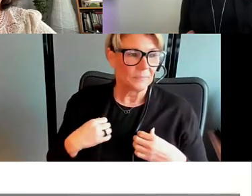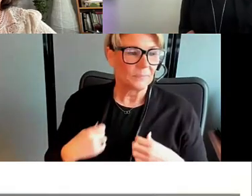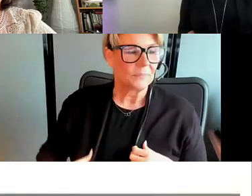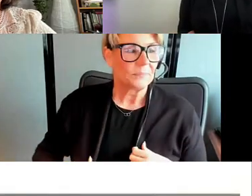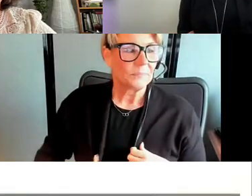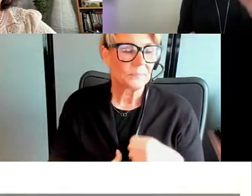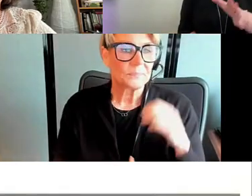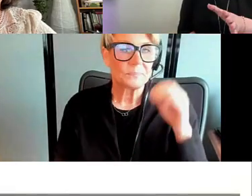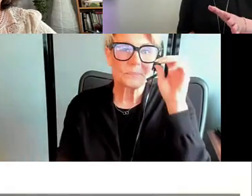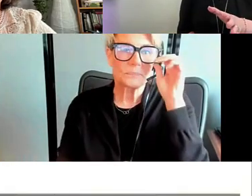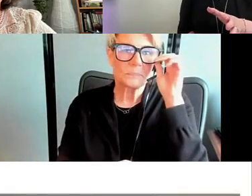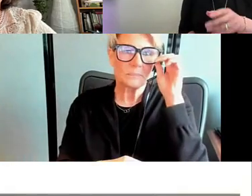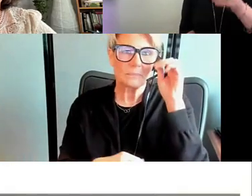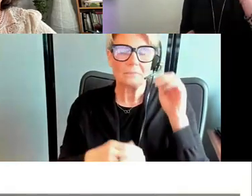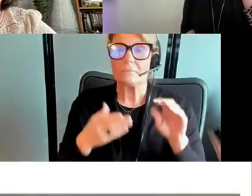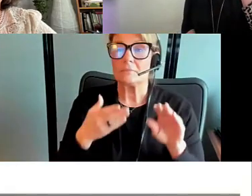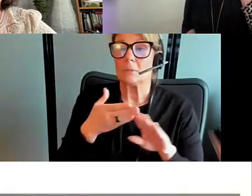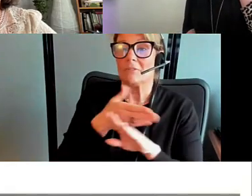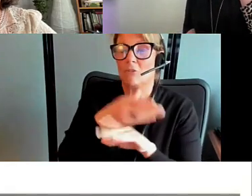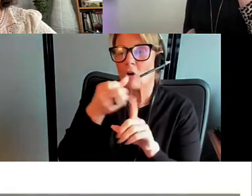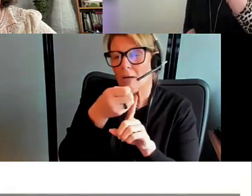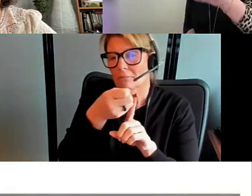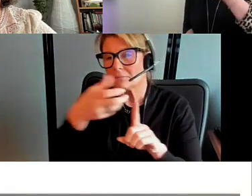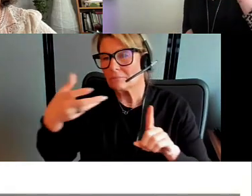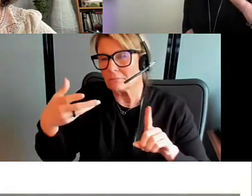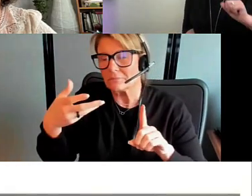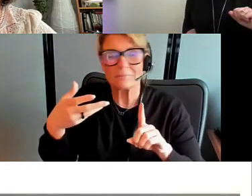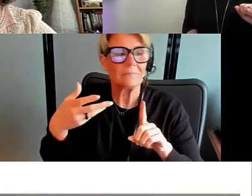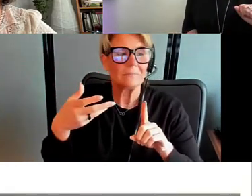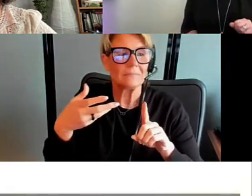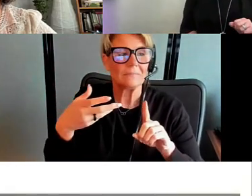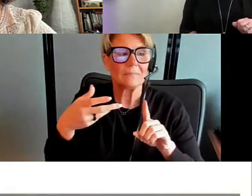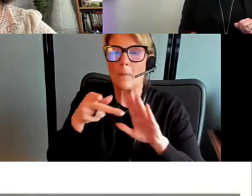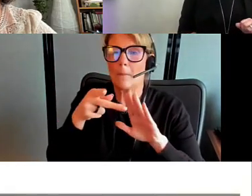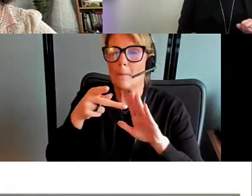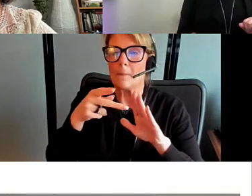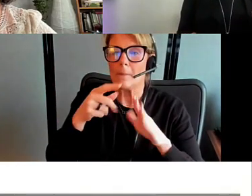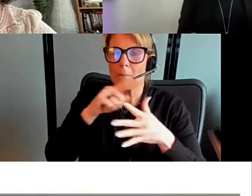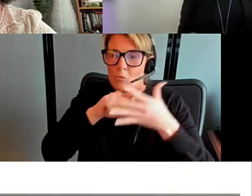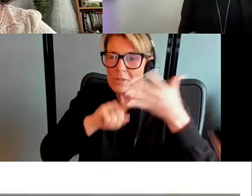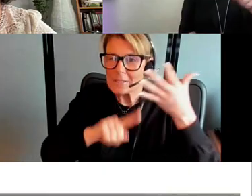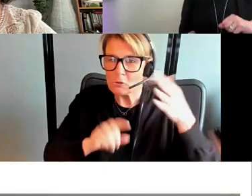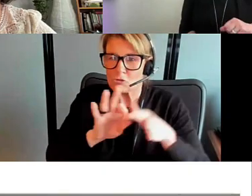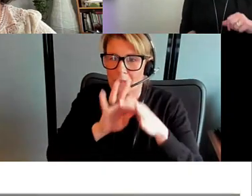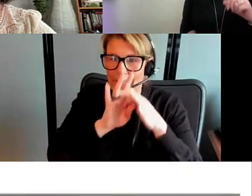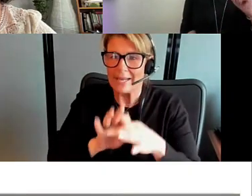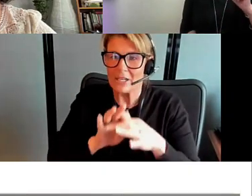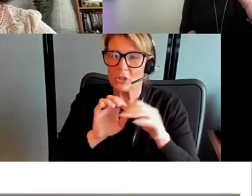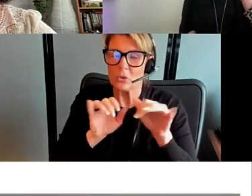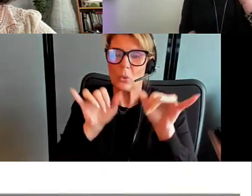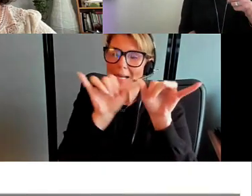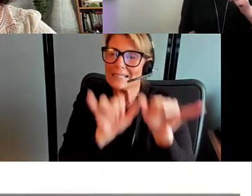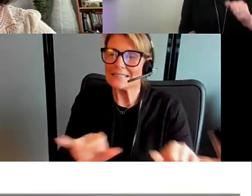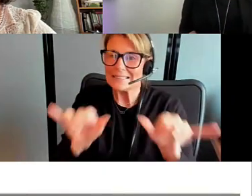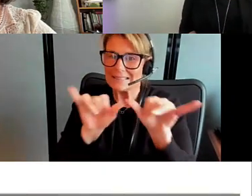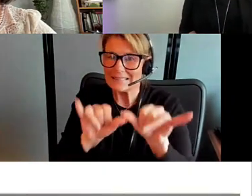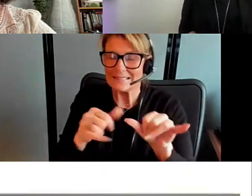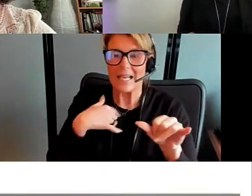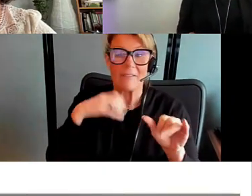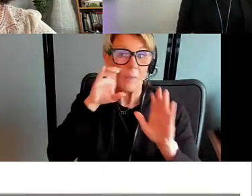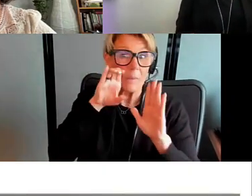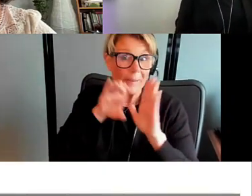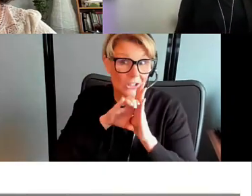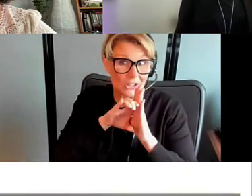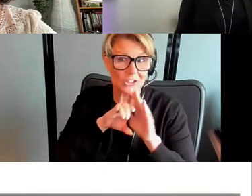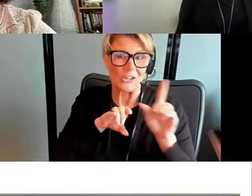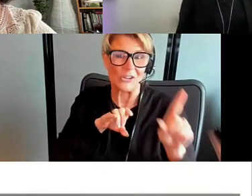So before I go into the key principles of consistency, I have a picture that's going to remind me. So here we have Dawn Marie, who